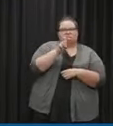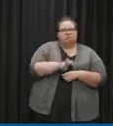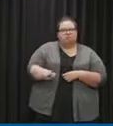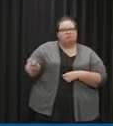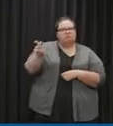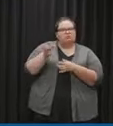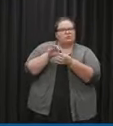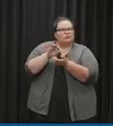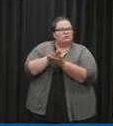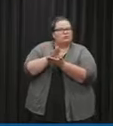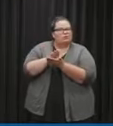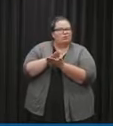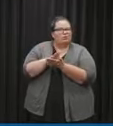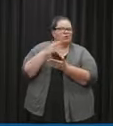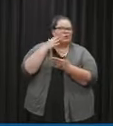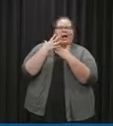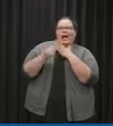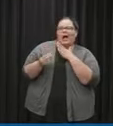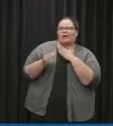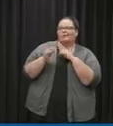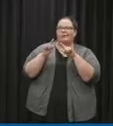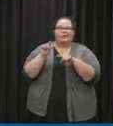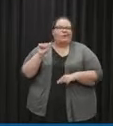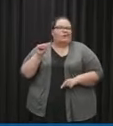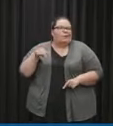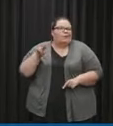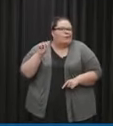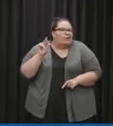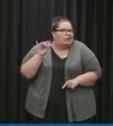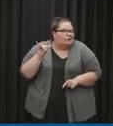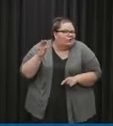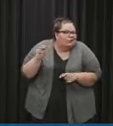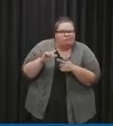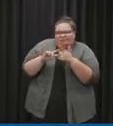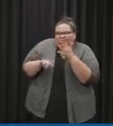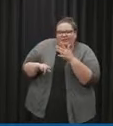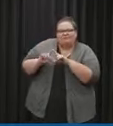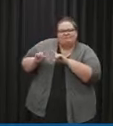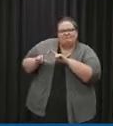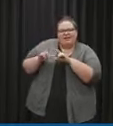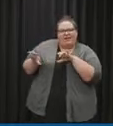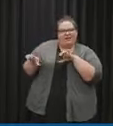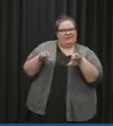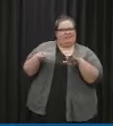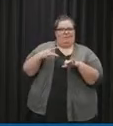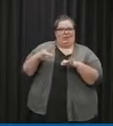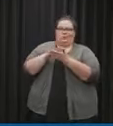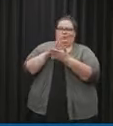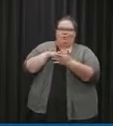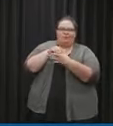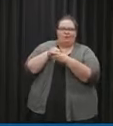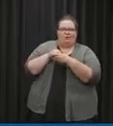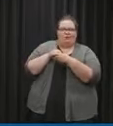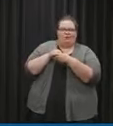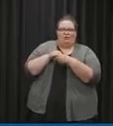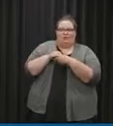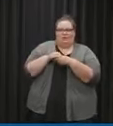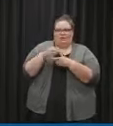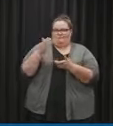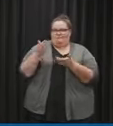of facilities that that kids may go to as part of field trips that you know may